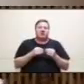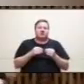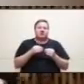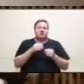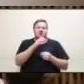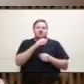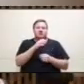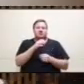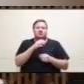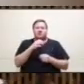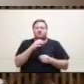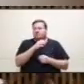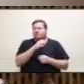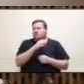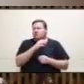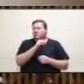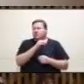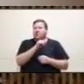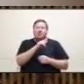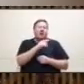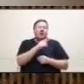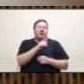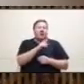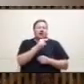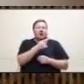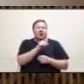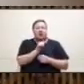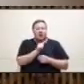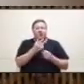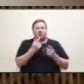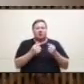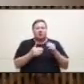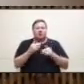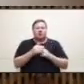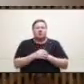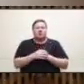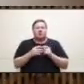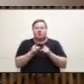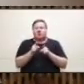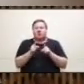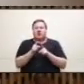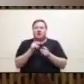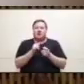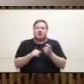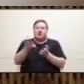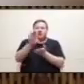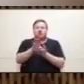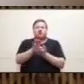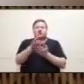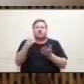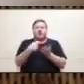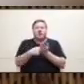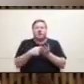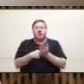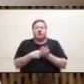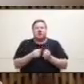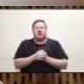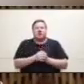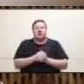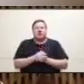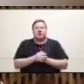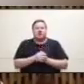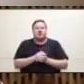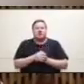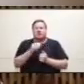one is the part where you were asking about the inherent interest that is paid. Yes, we do agree that it is an undue